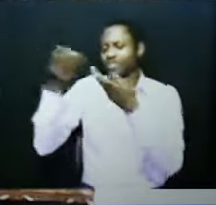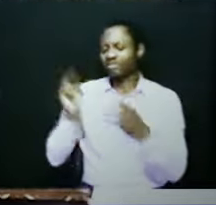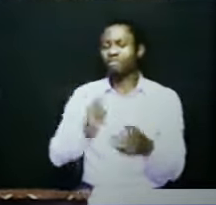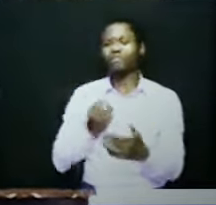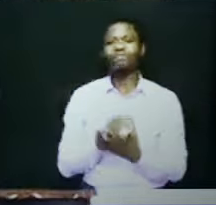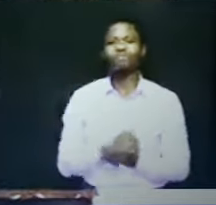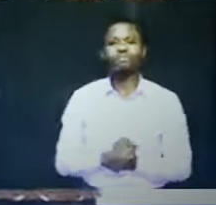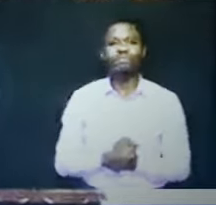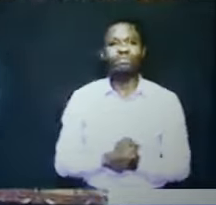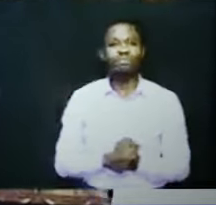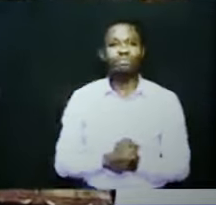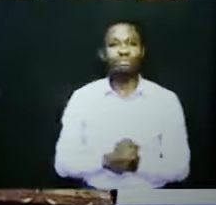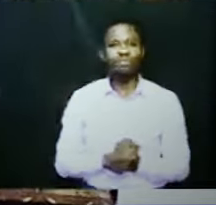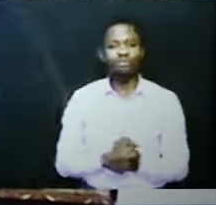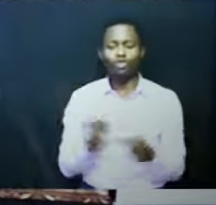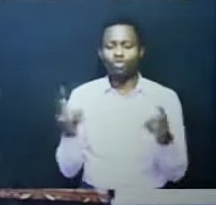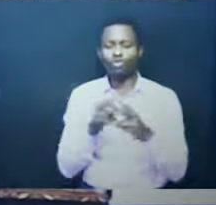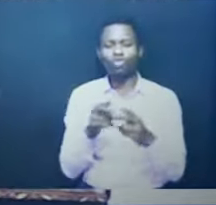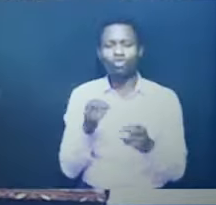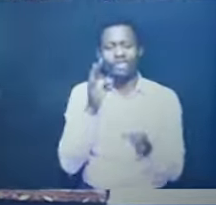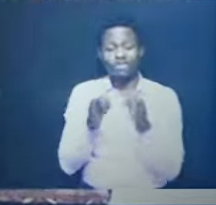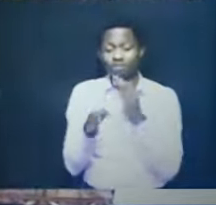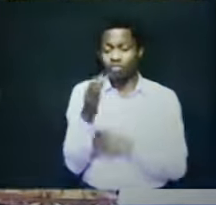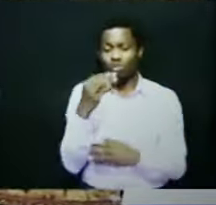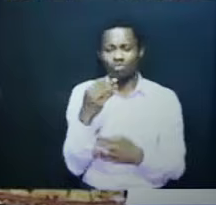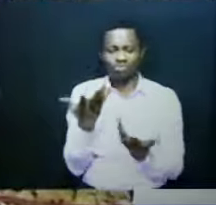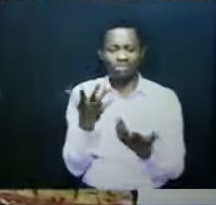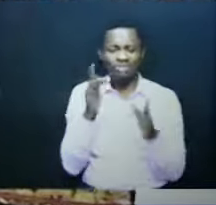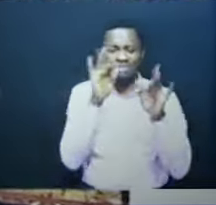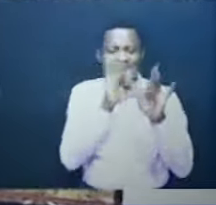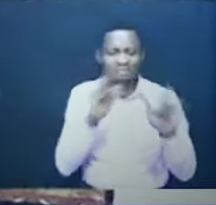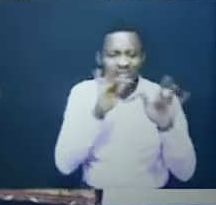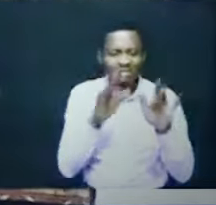So if the Lord has spared your life and you are